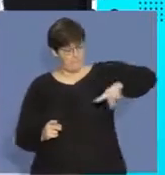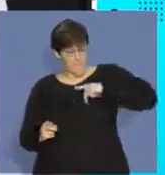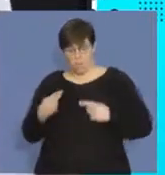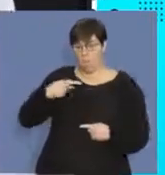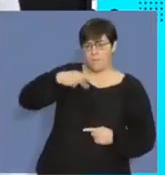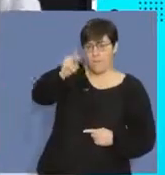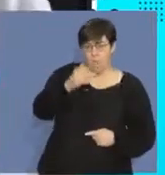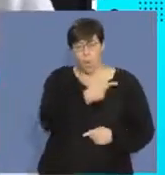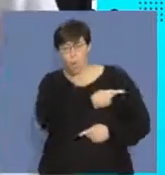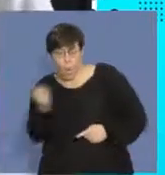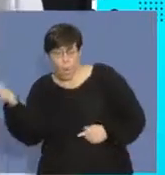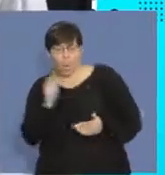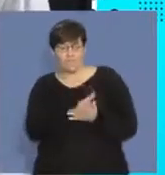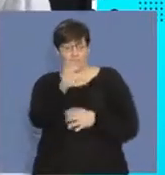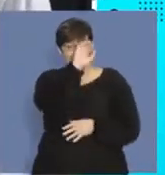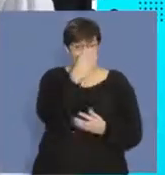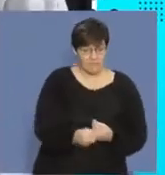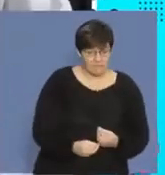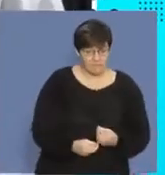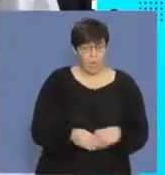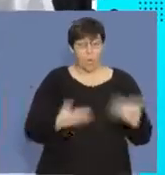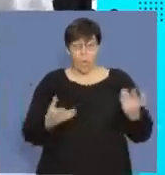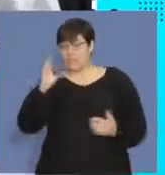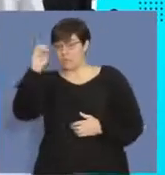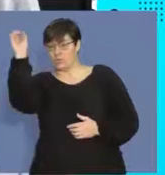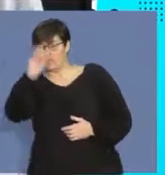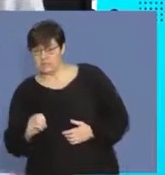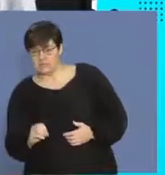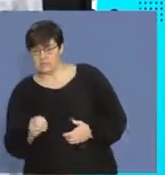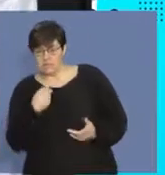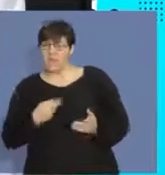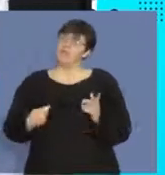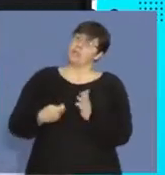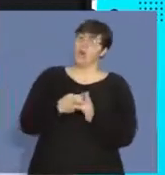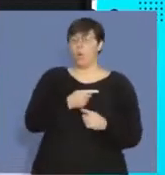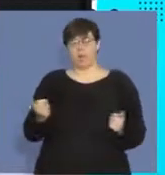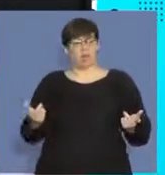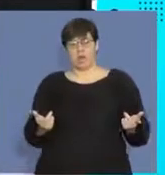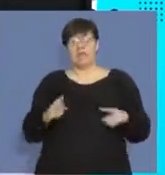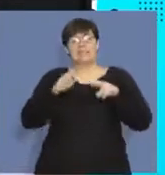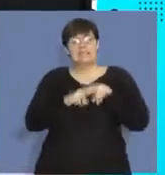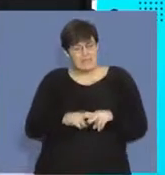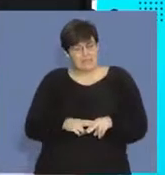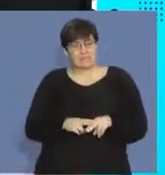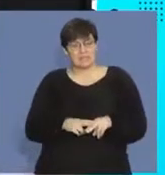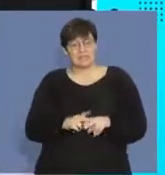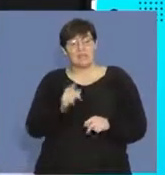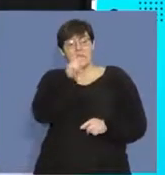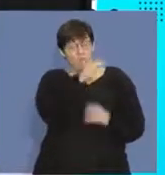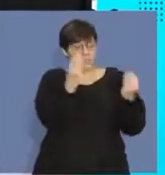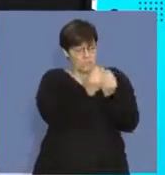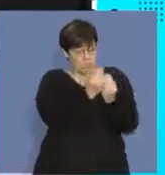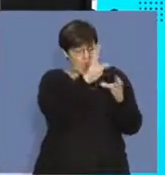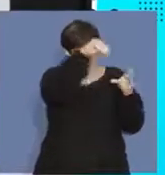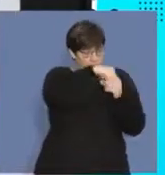be subjected to VAT input, depending on whether it falls within the basket of the standard rate